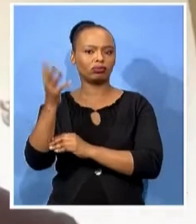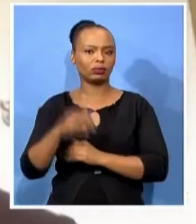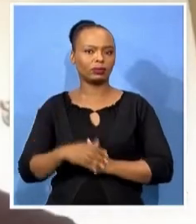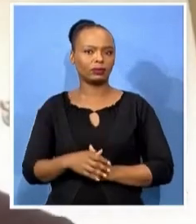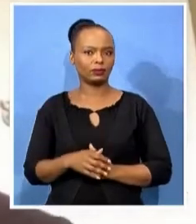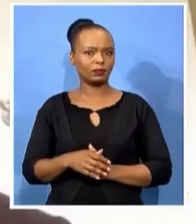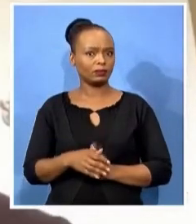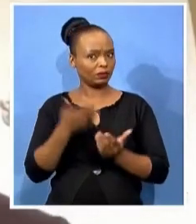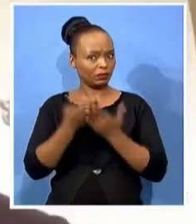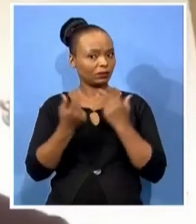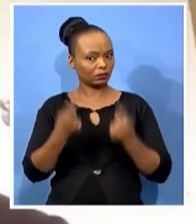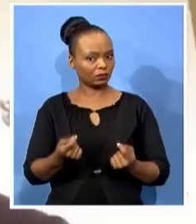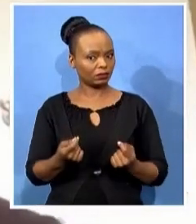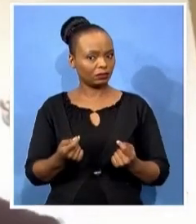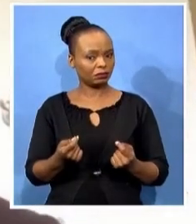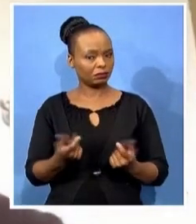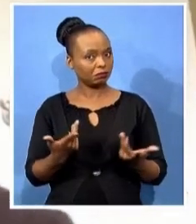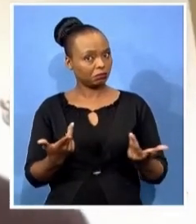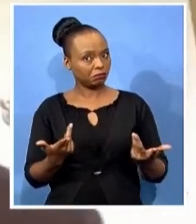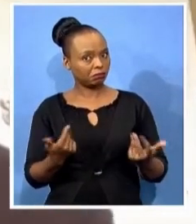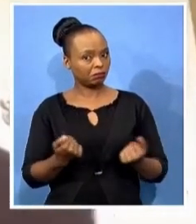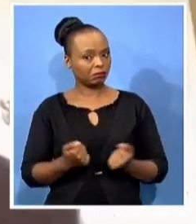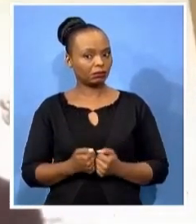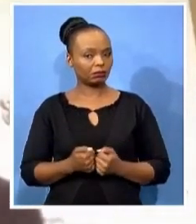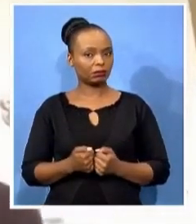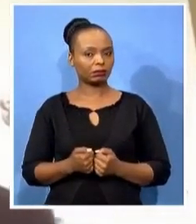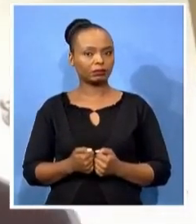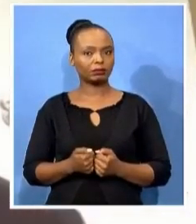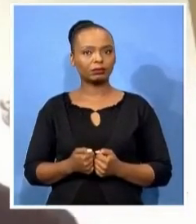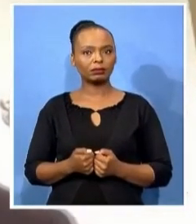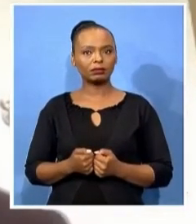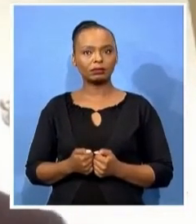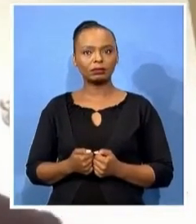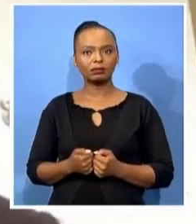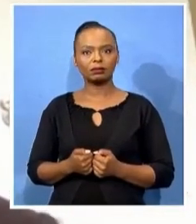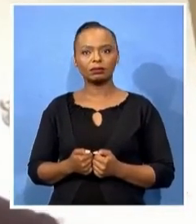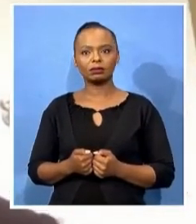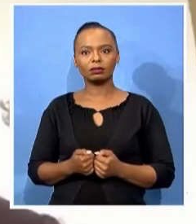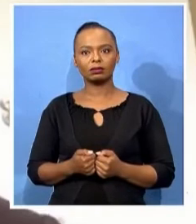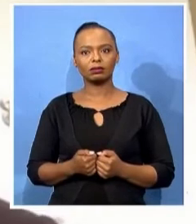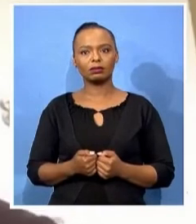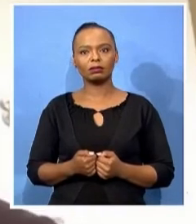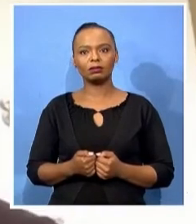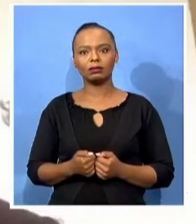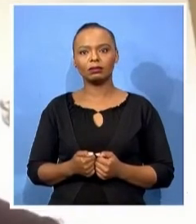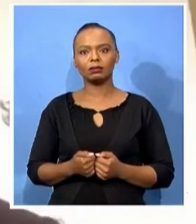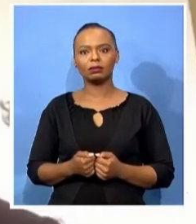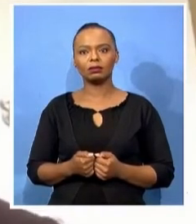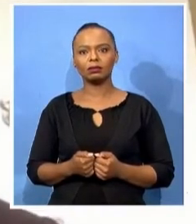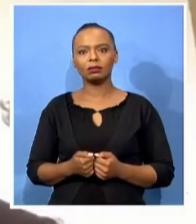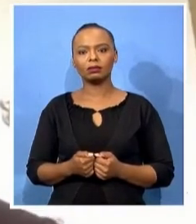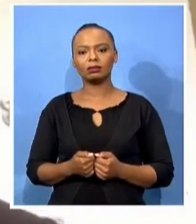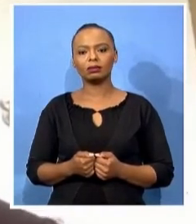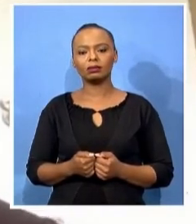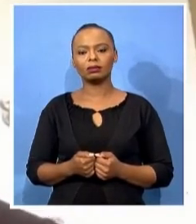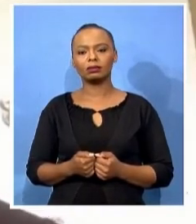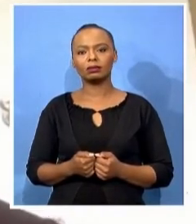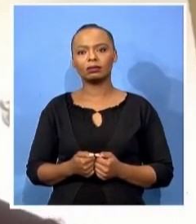It said only the host can share, so I think we might all be having a challenge there. Could we be allowed to